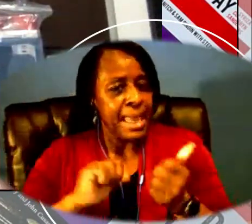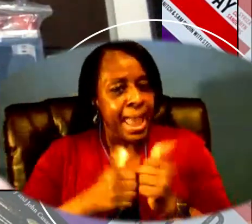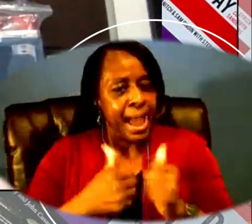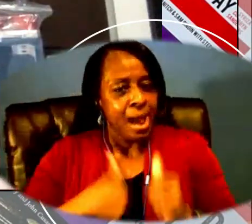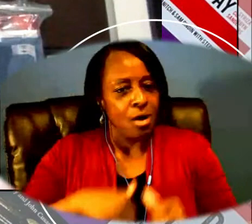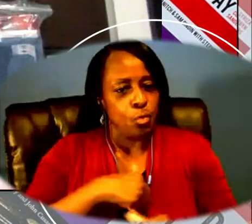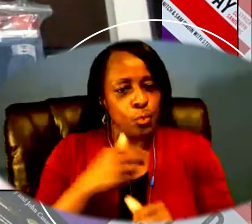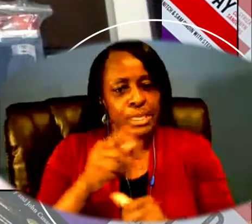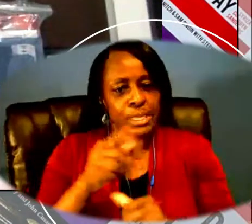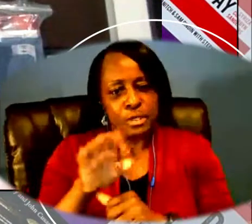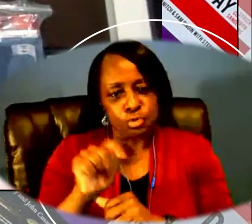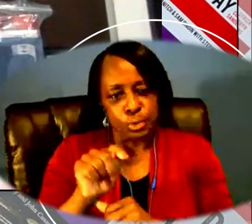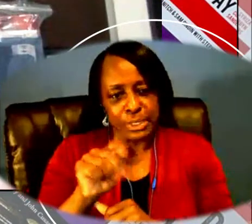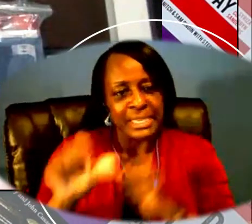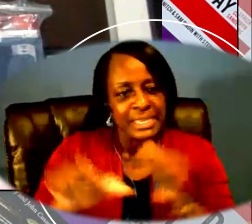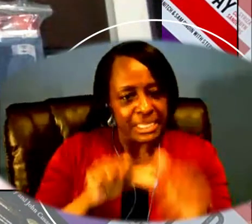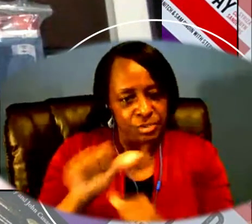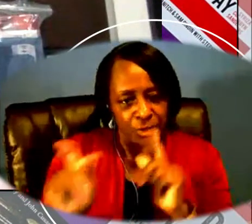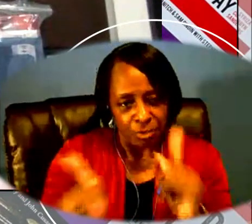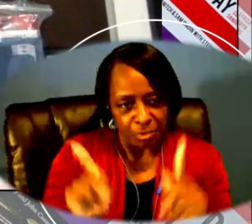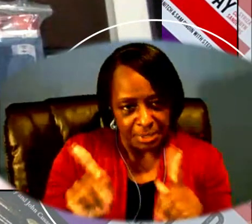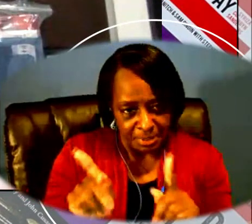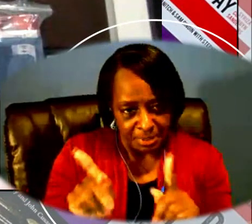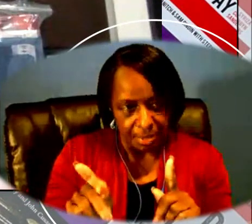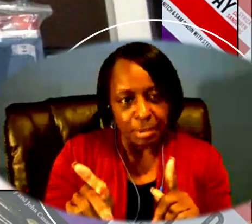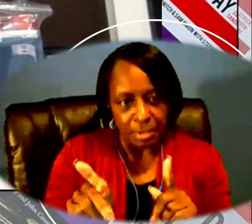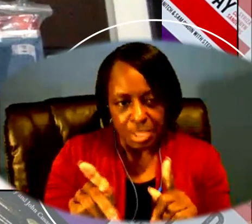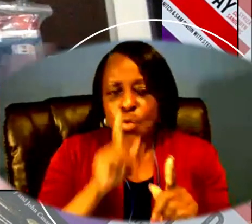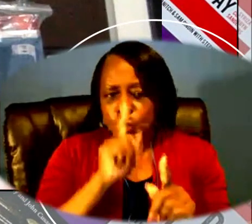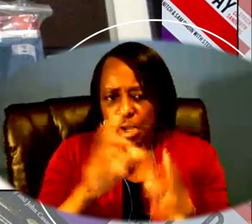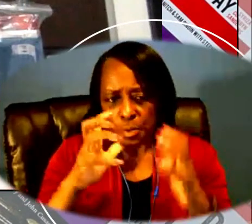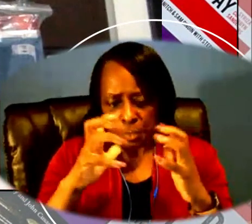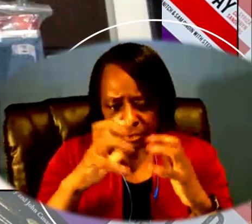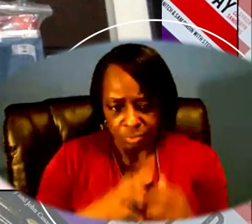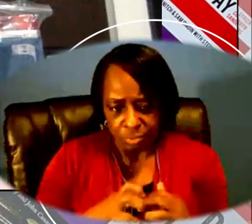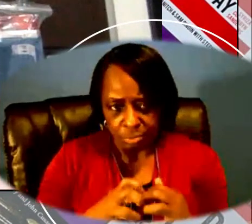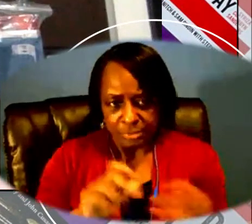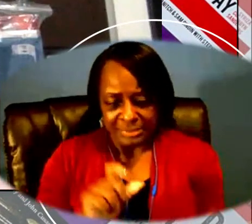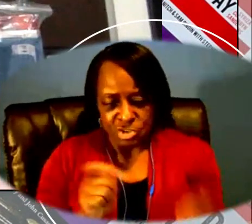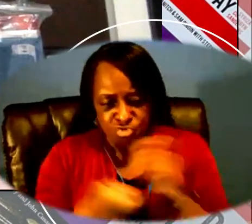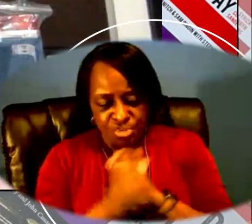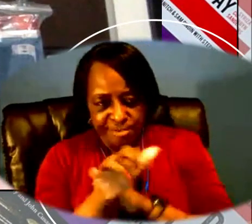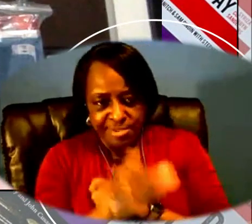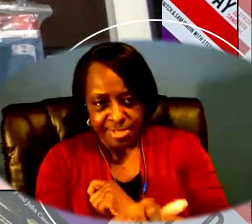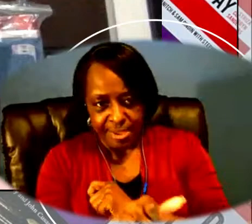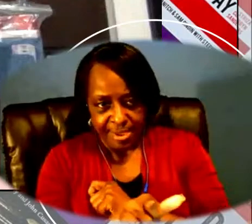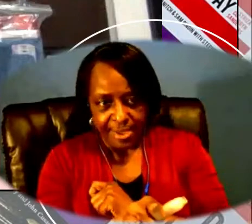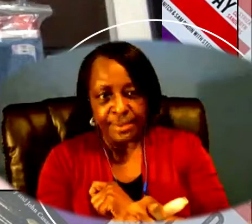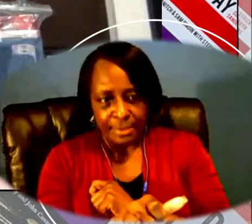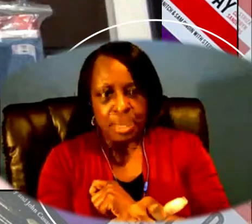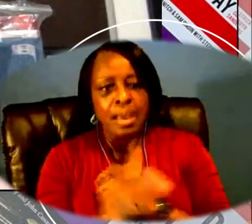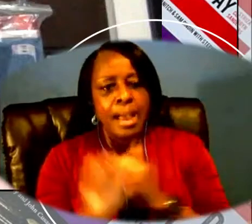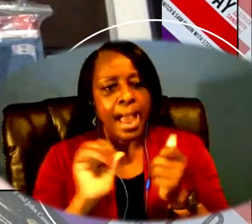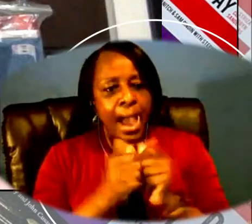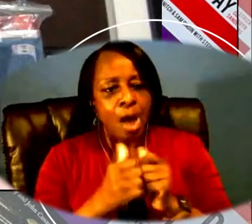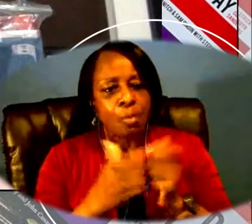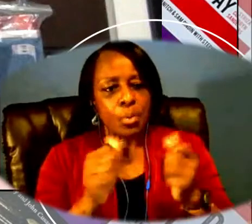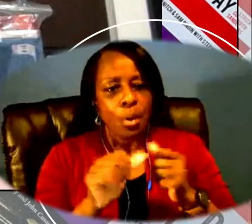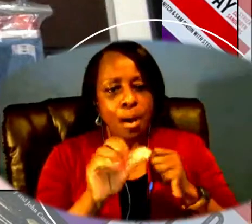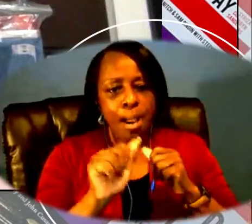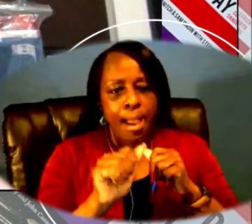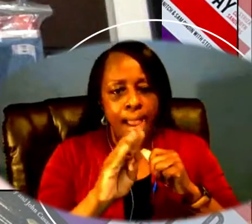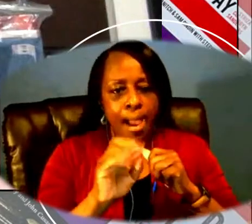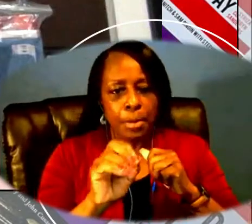in punitive and carceral ways, really working to dismantle that in this moment as we're working towards an abolitionist future.